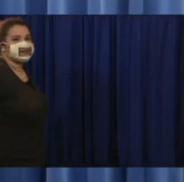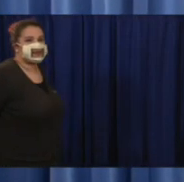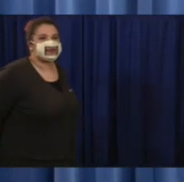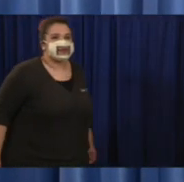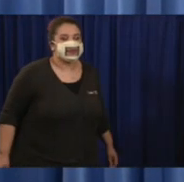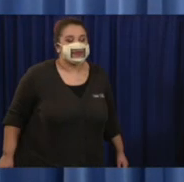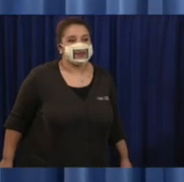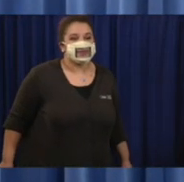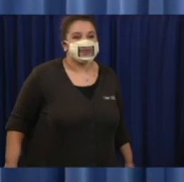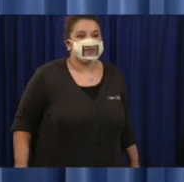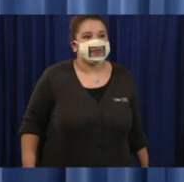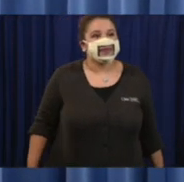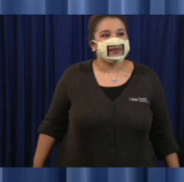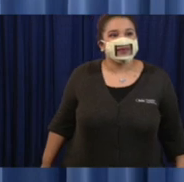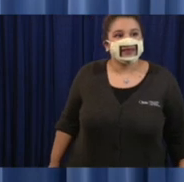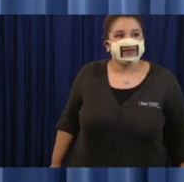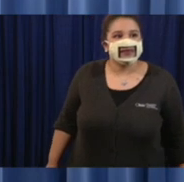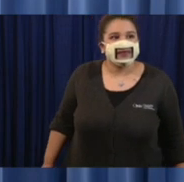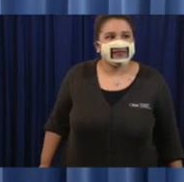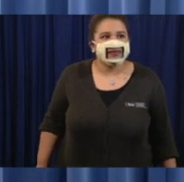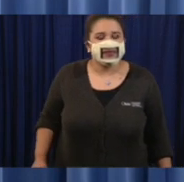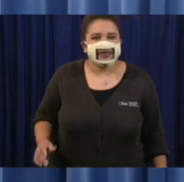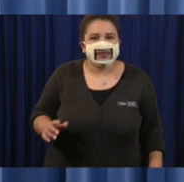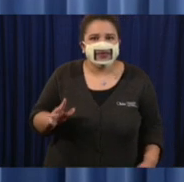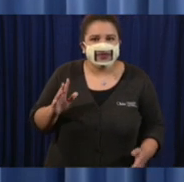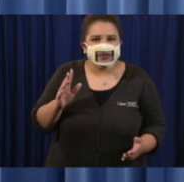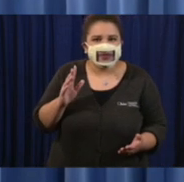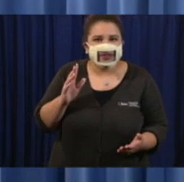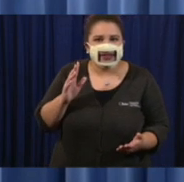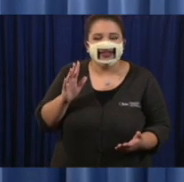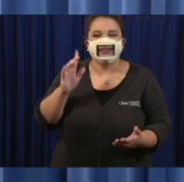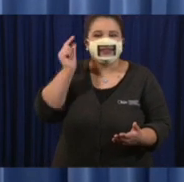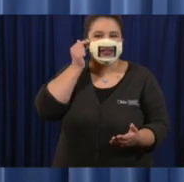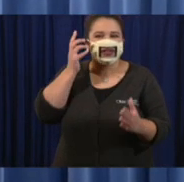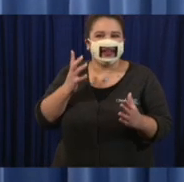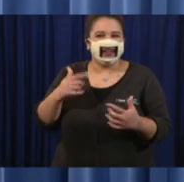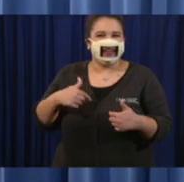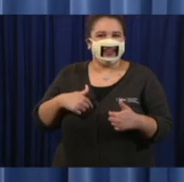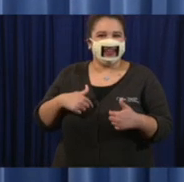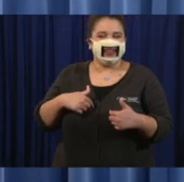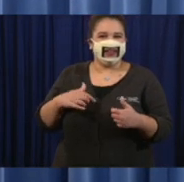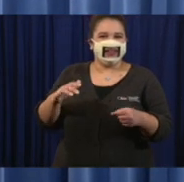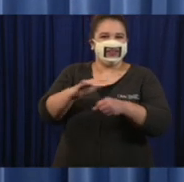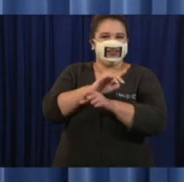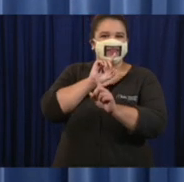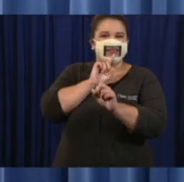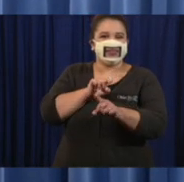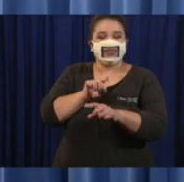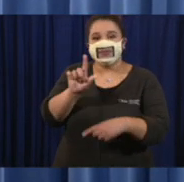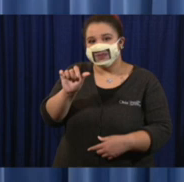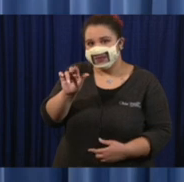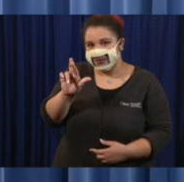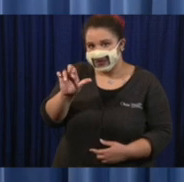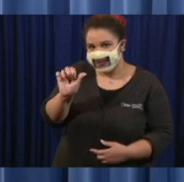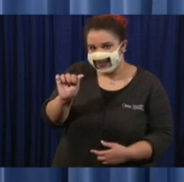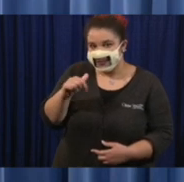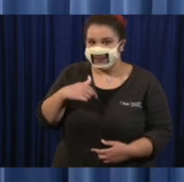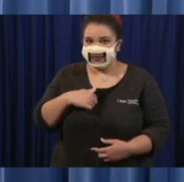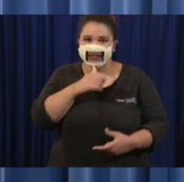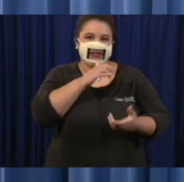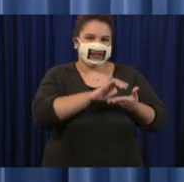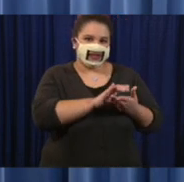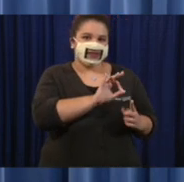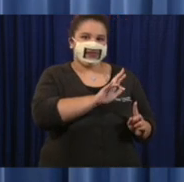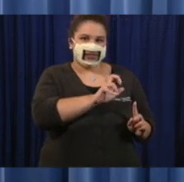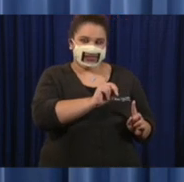Jack Windsor. I didn't give her a complete answer. But Laura, Fran and I were talking the other day about going over